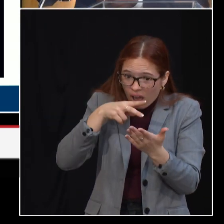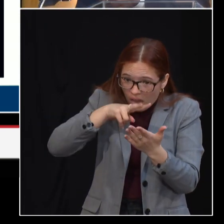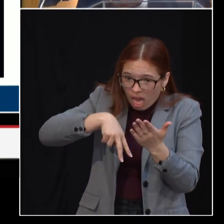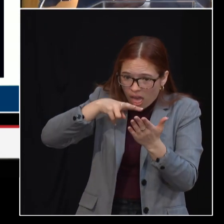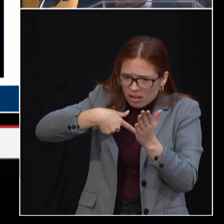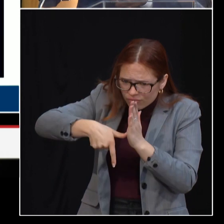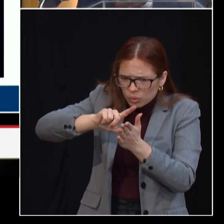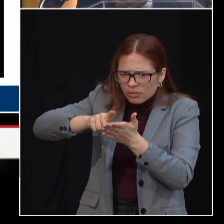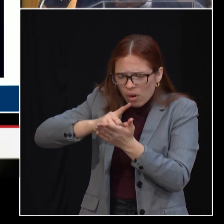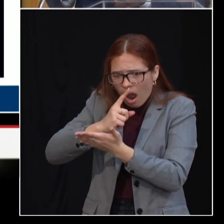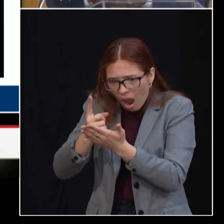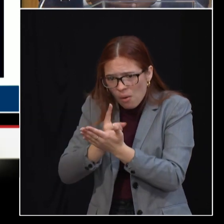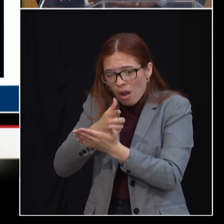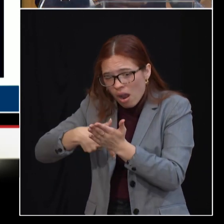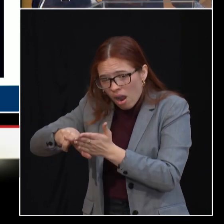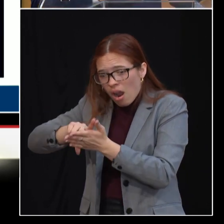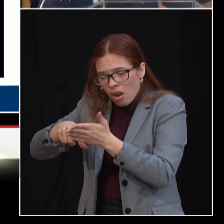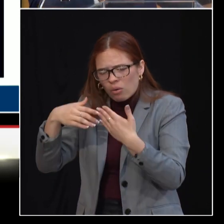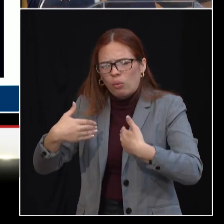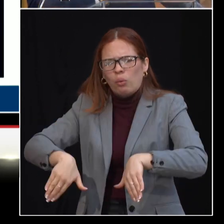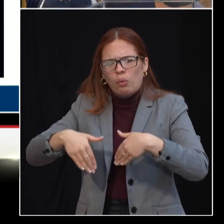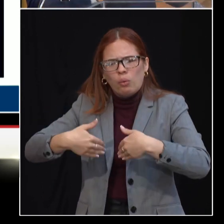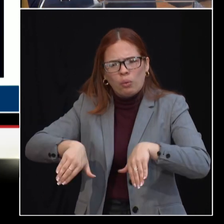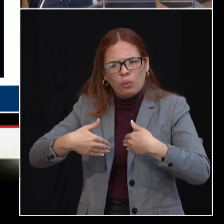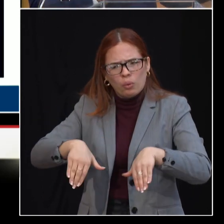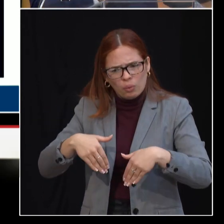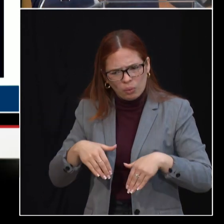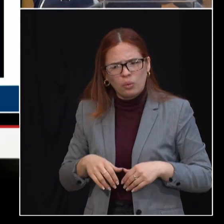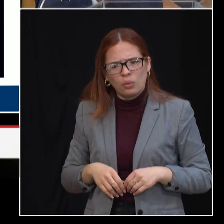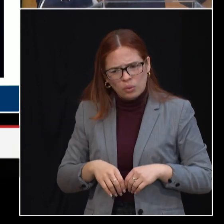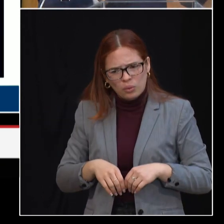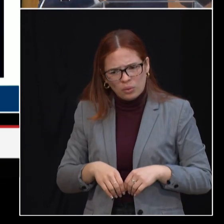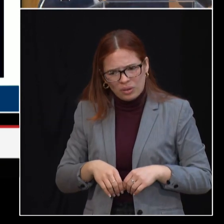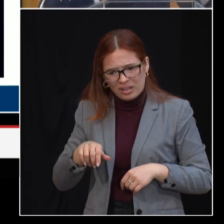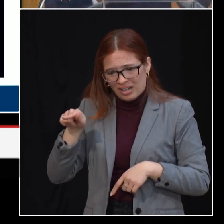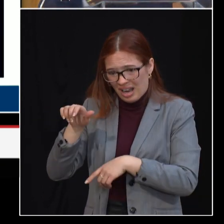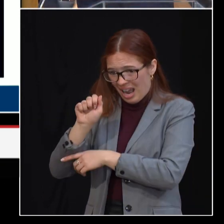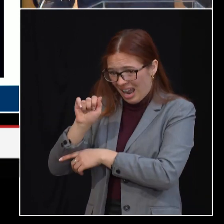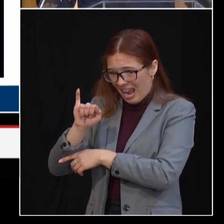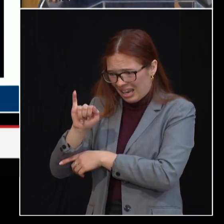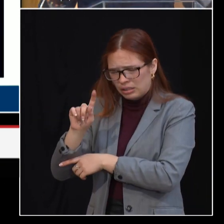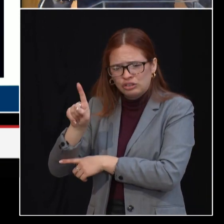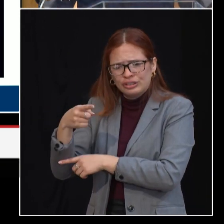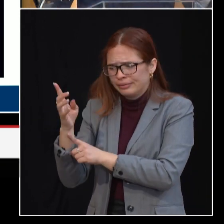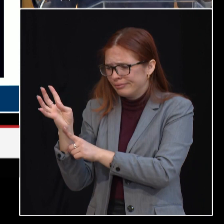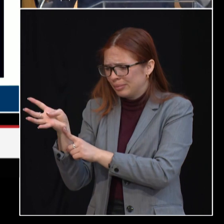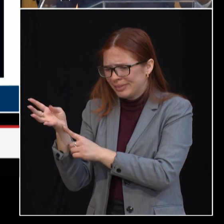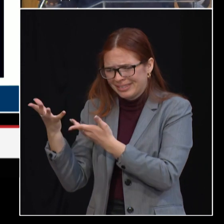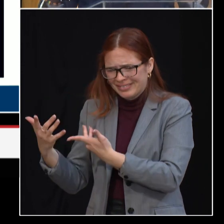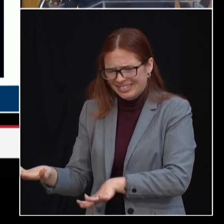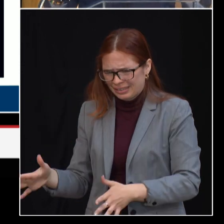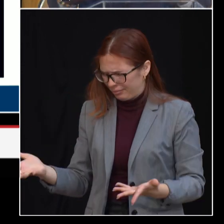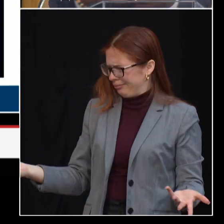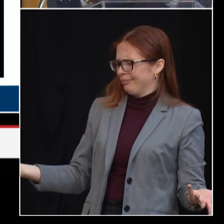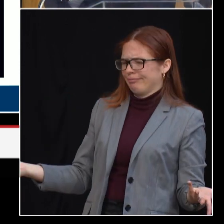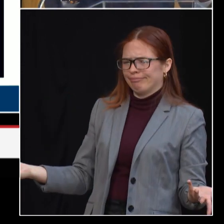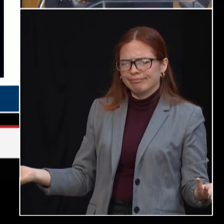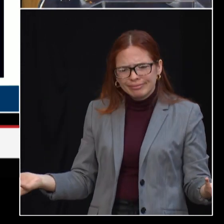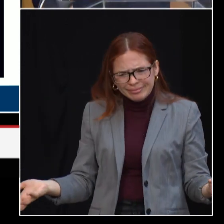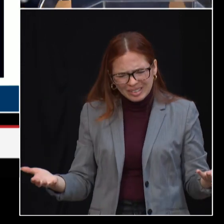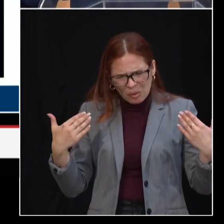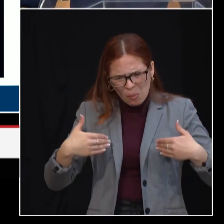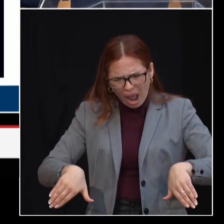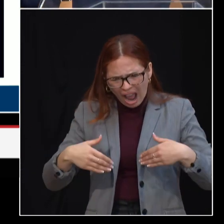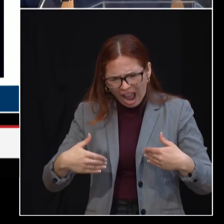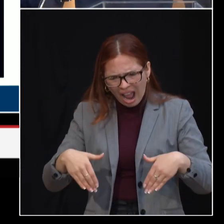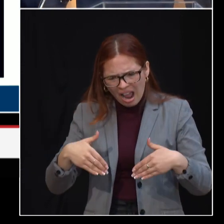do it in 4 minutes. So think about the efficiencies and the productivity that we can bring to the development process when we are able